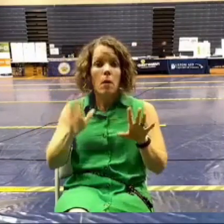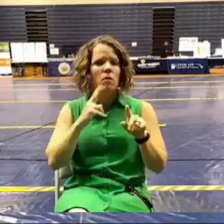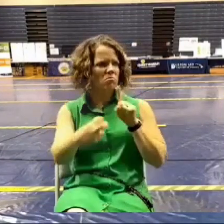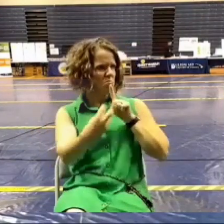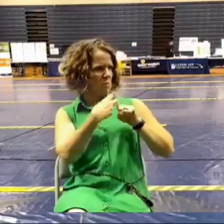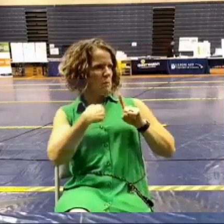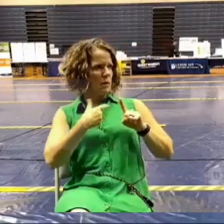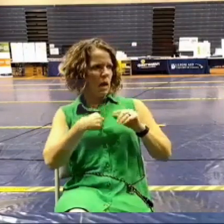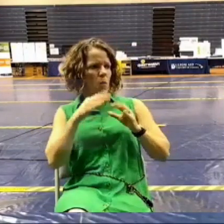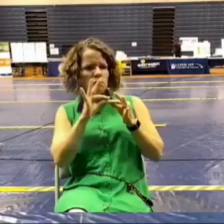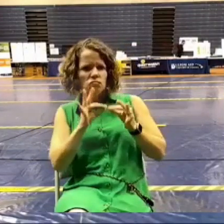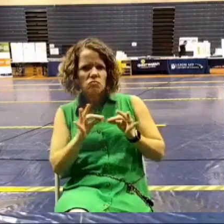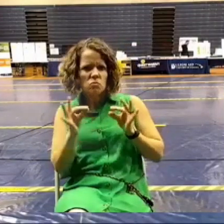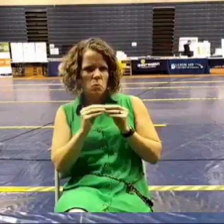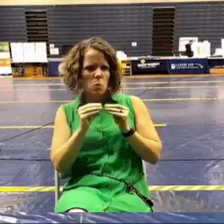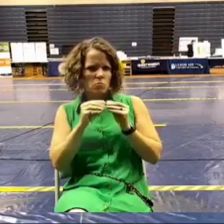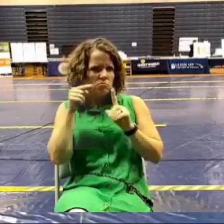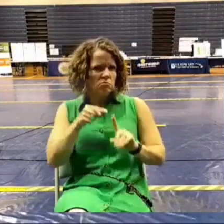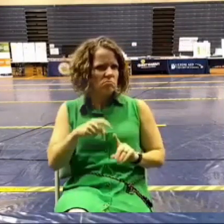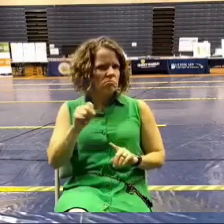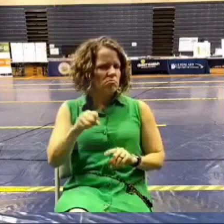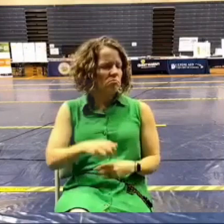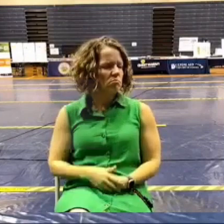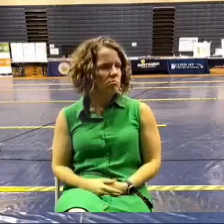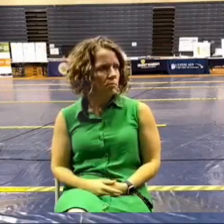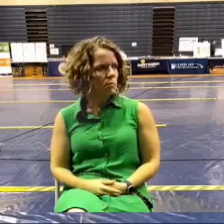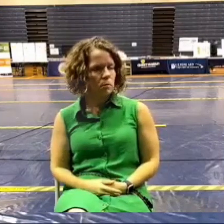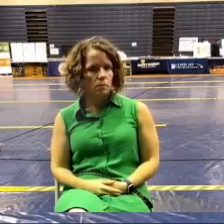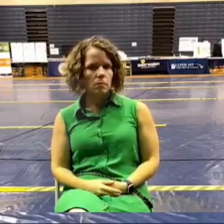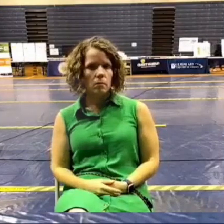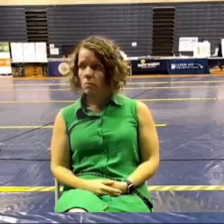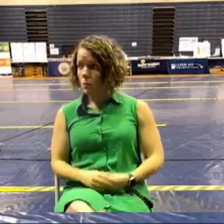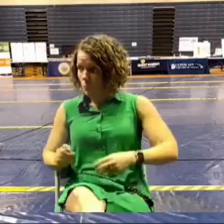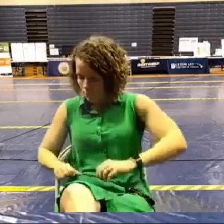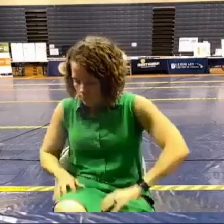share some of those details with you. Thank you.